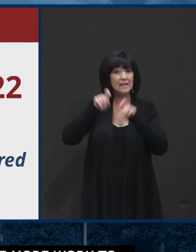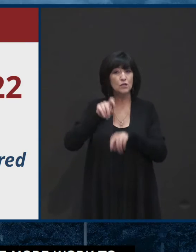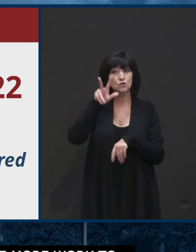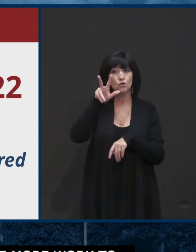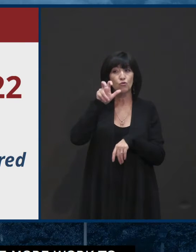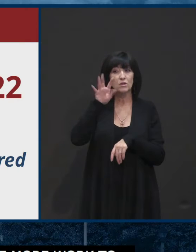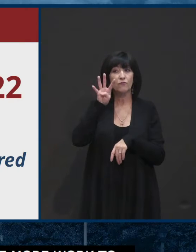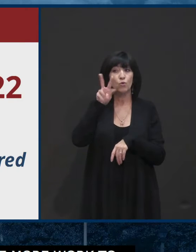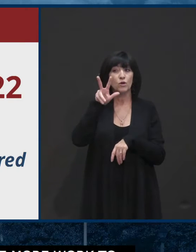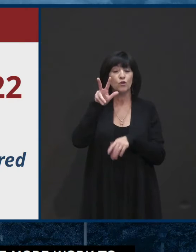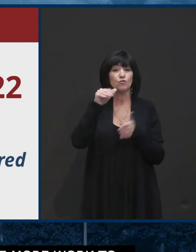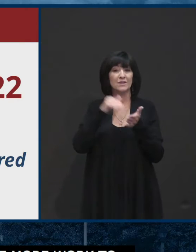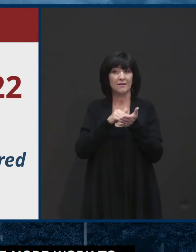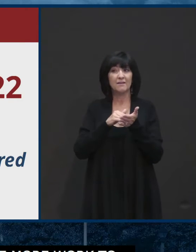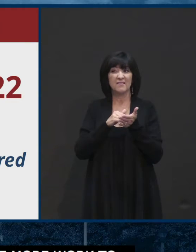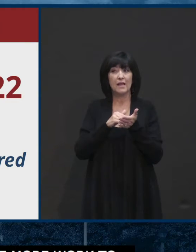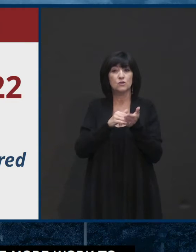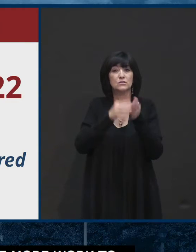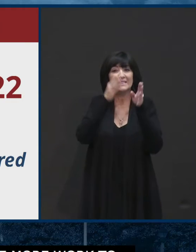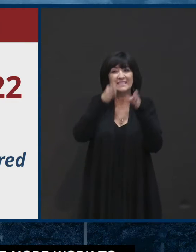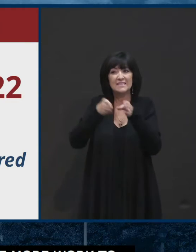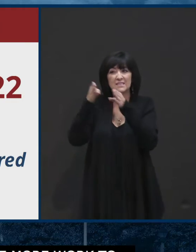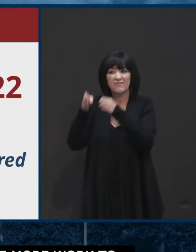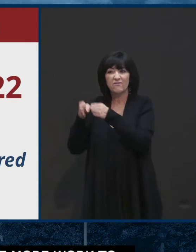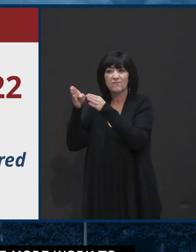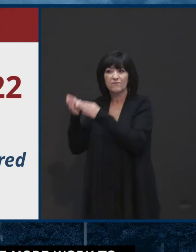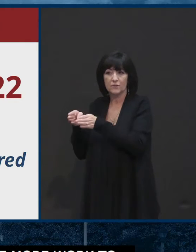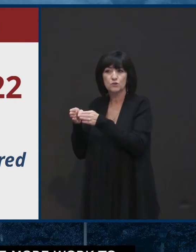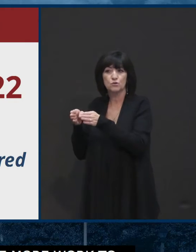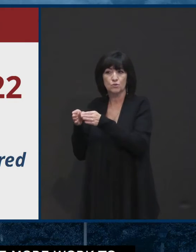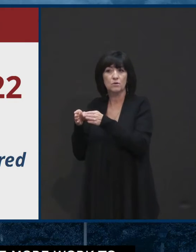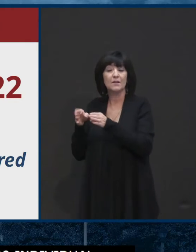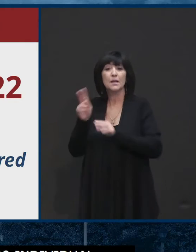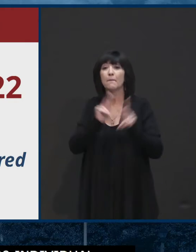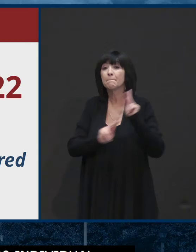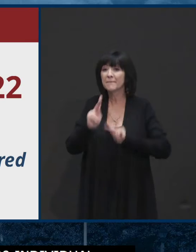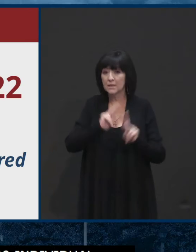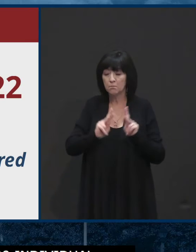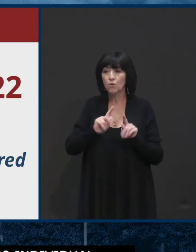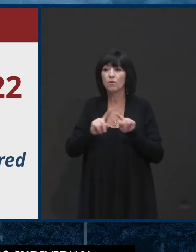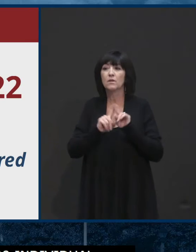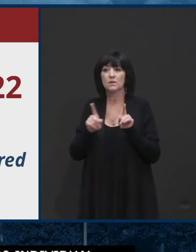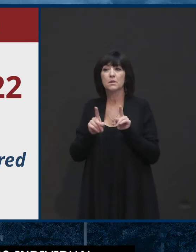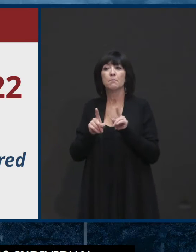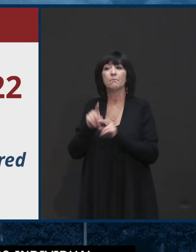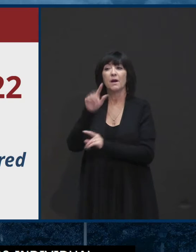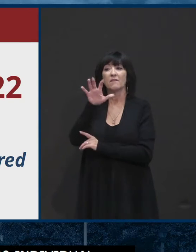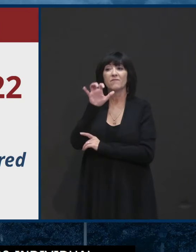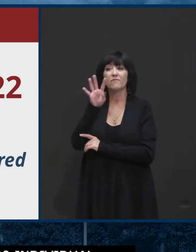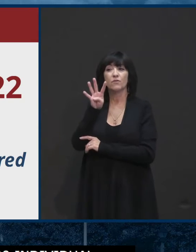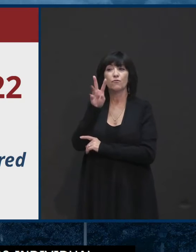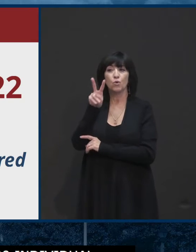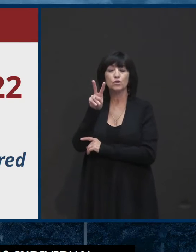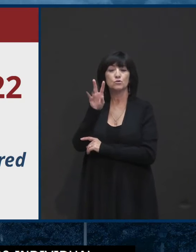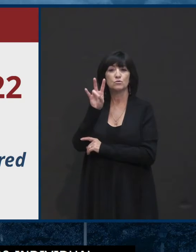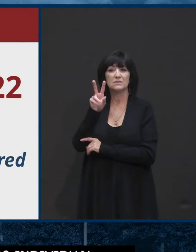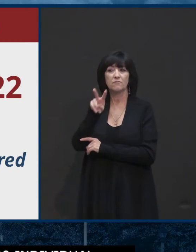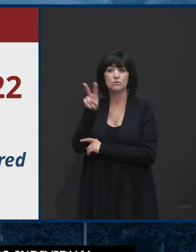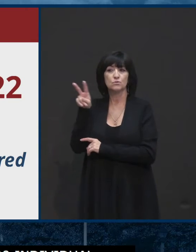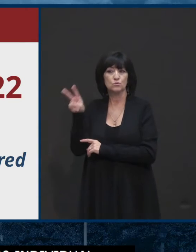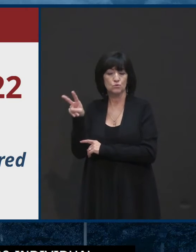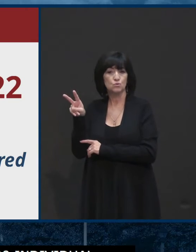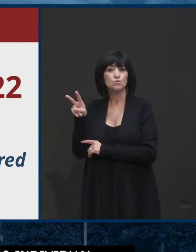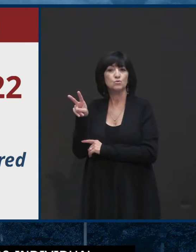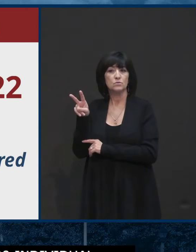and collectively 542,000 tests have been administered. So they're actually PCR tests that have been given